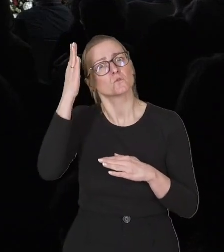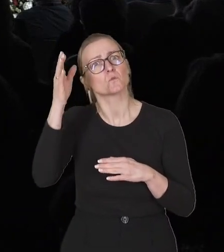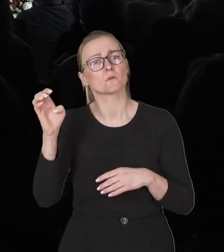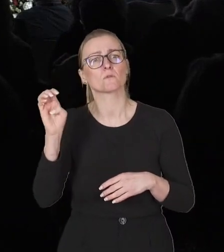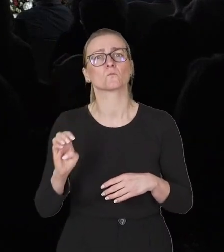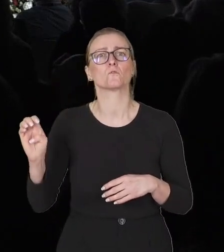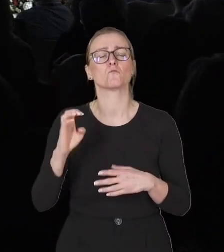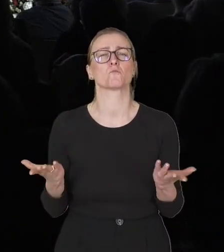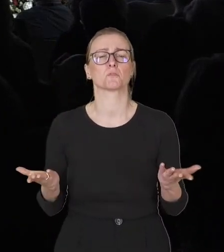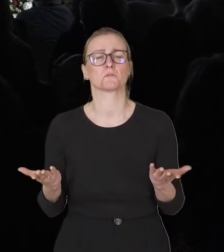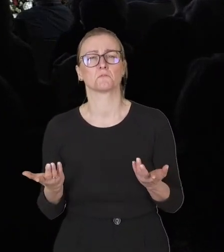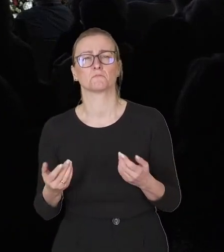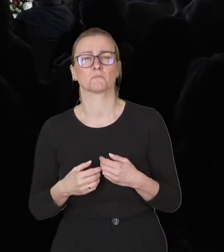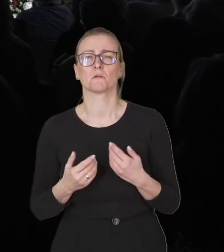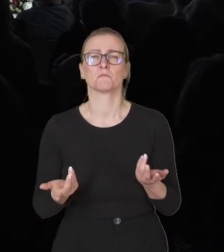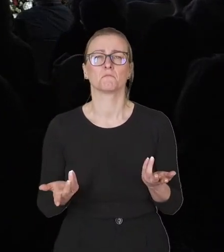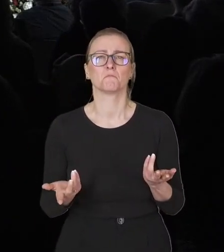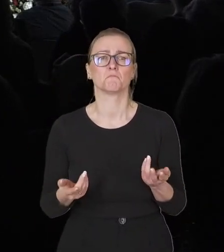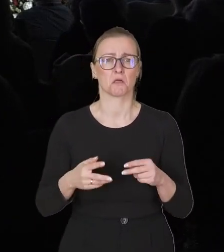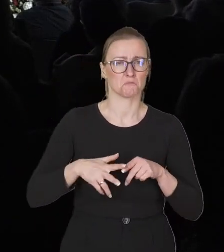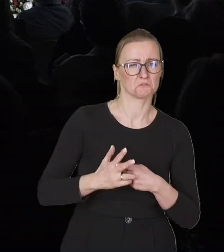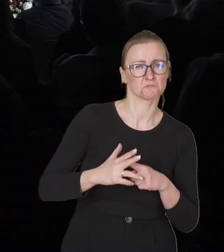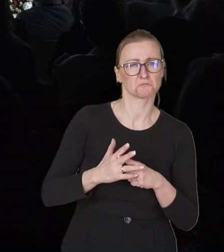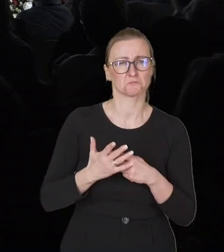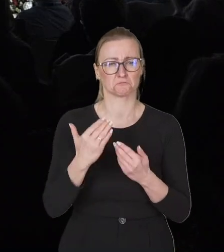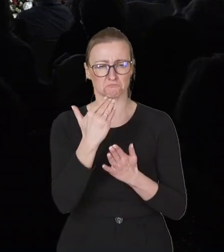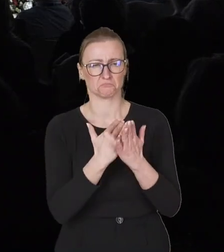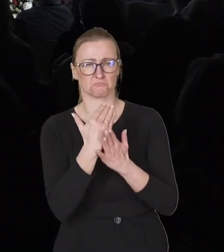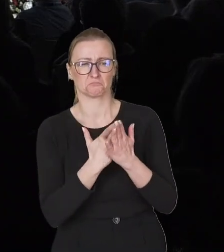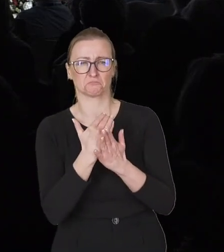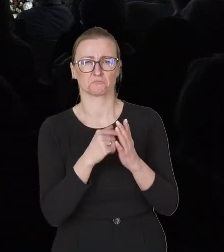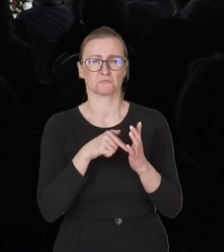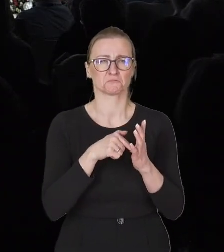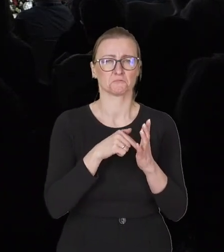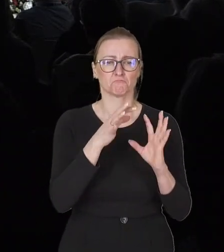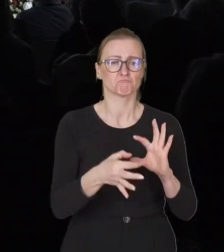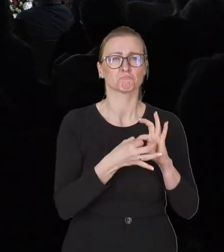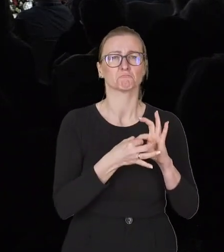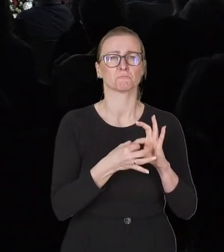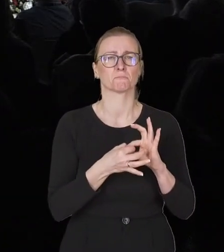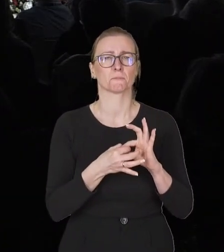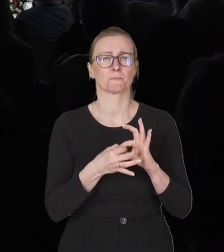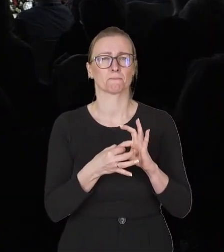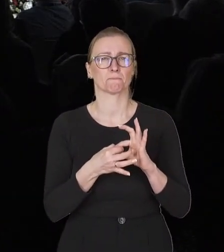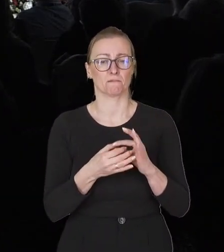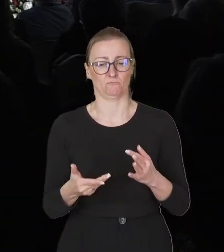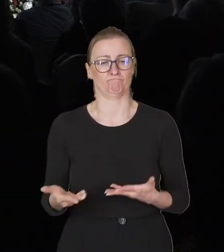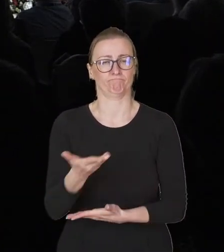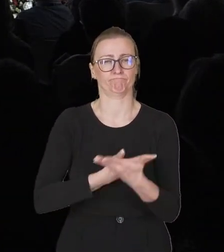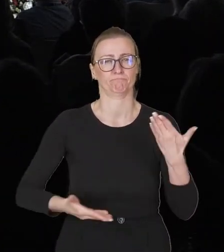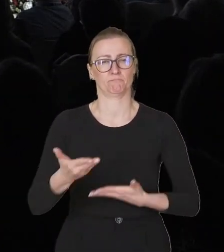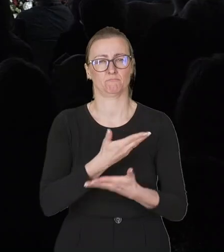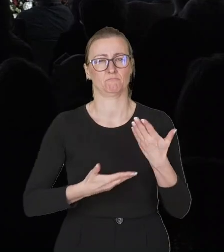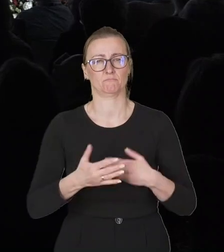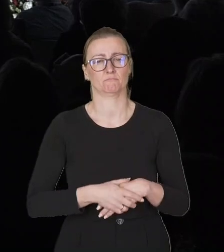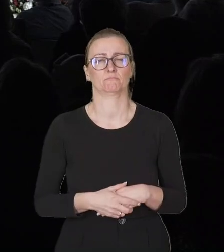be in that context of bottom-up and top-down discussion? Look, it's still obviously the very first weeks